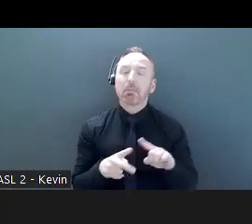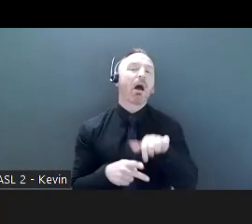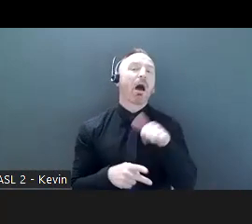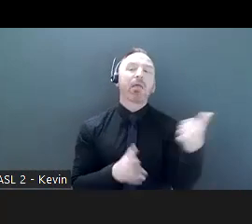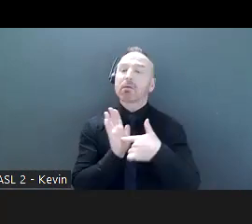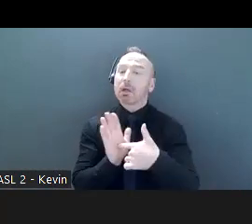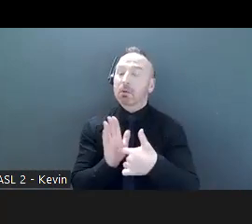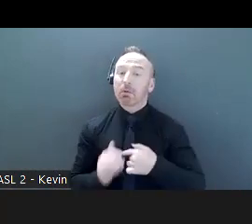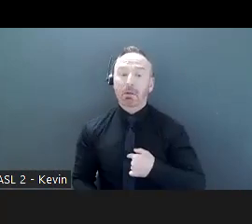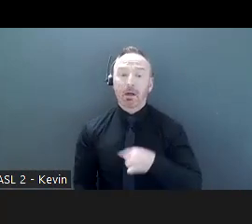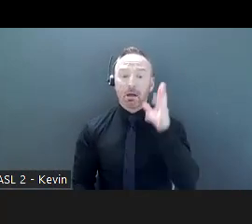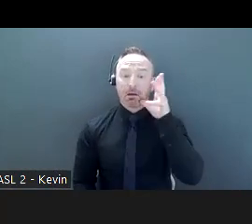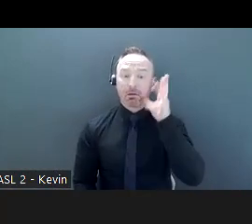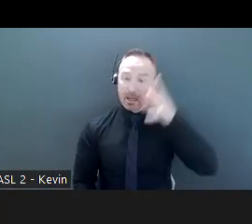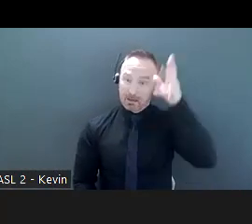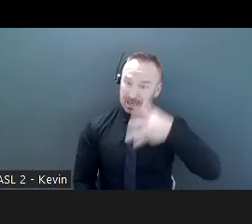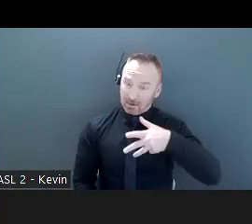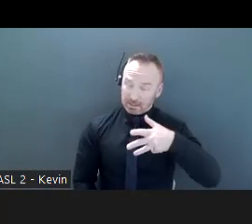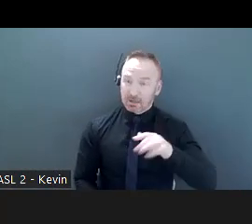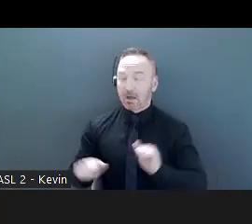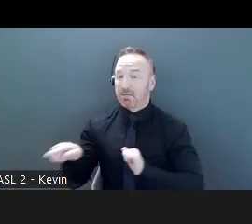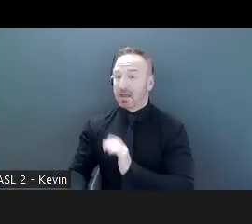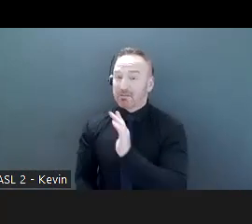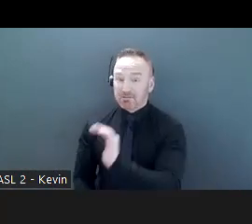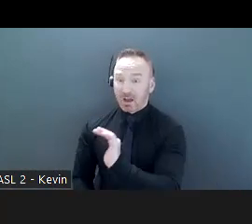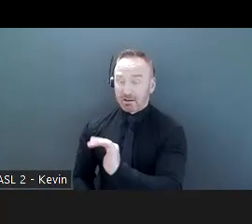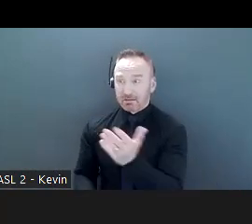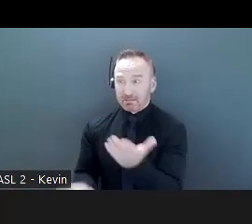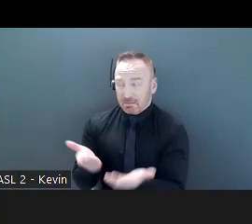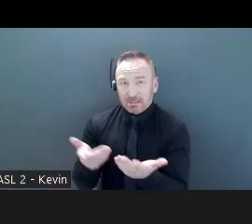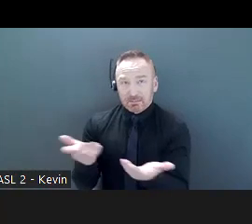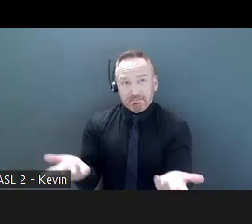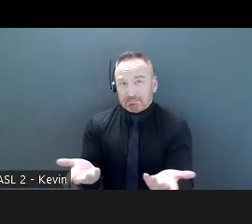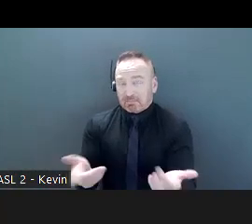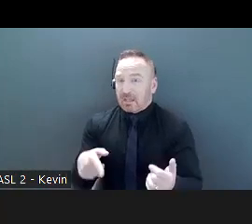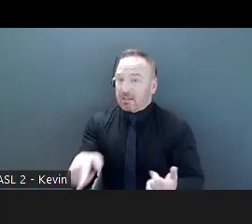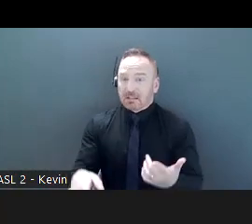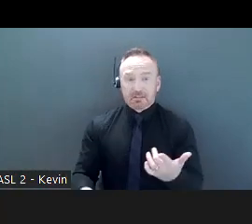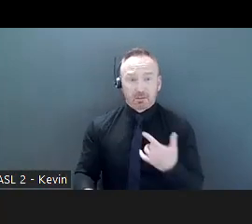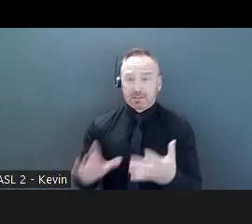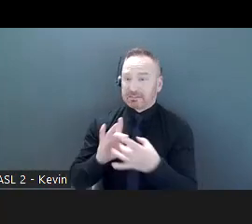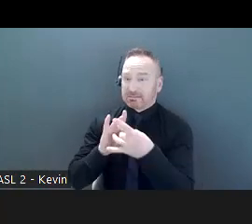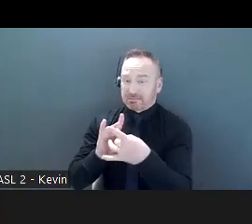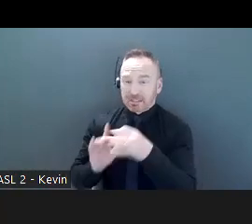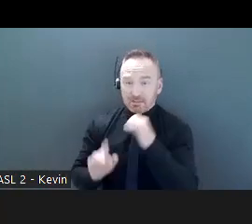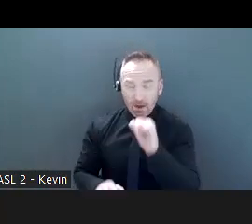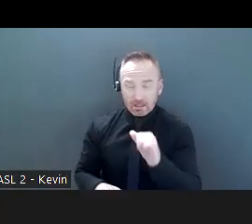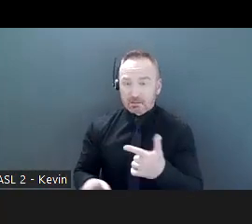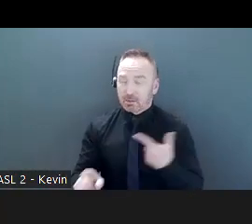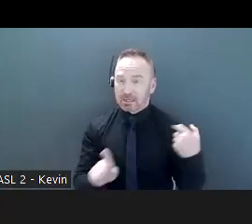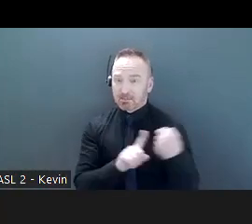grandparent is estranged from their child, and that impacts the relationship with the